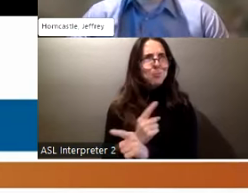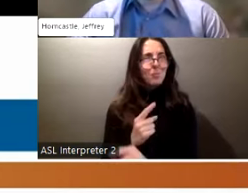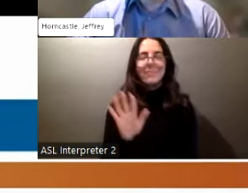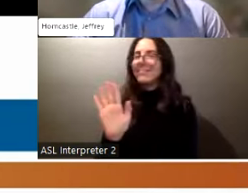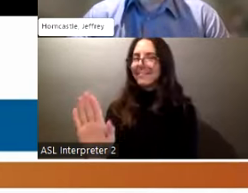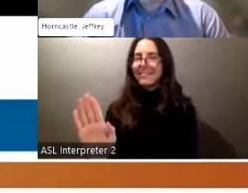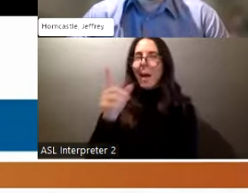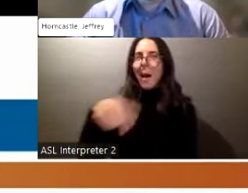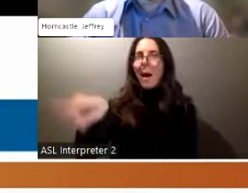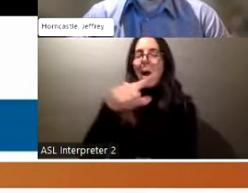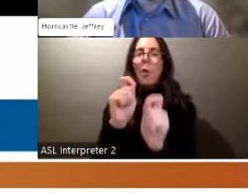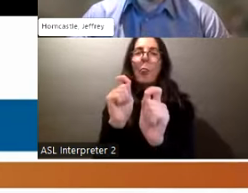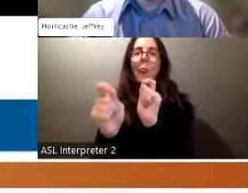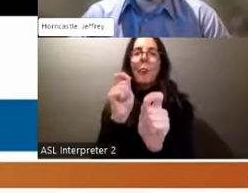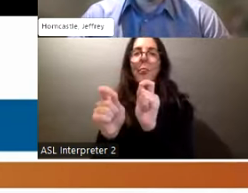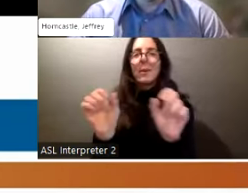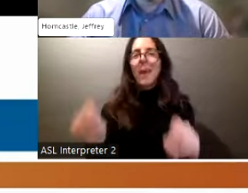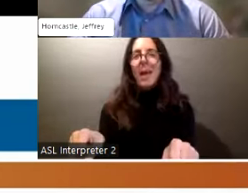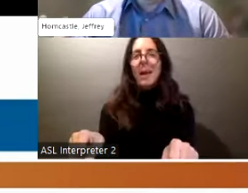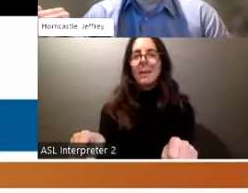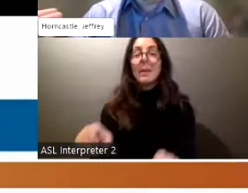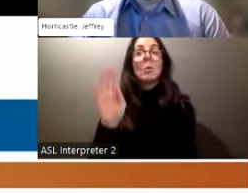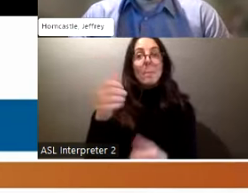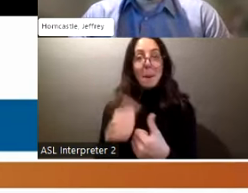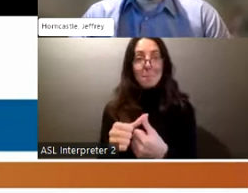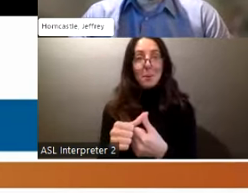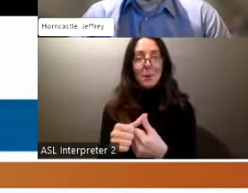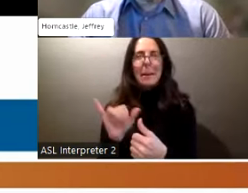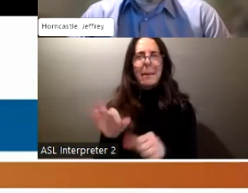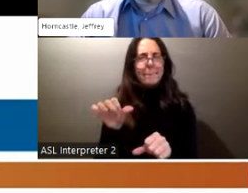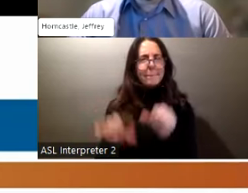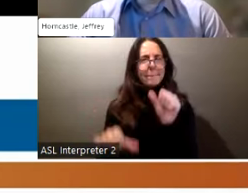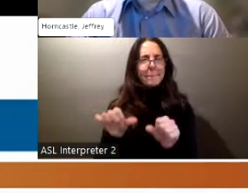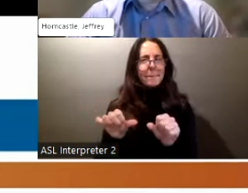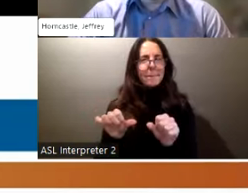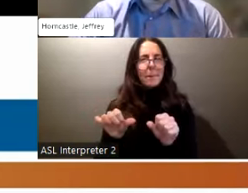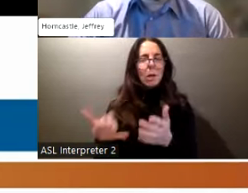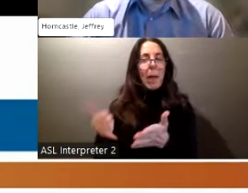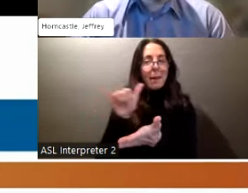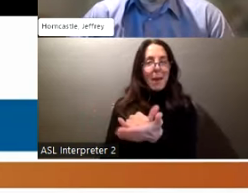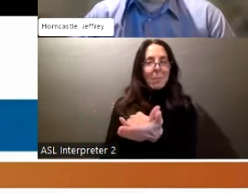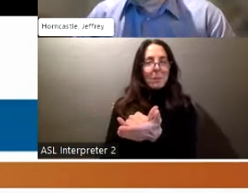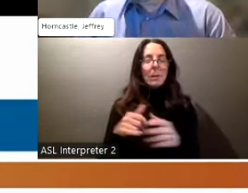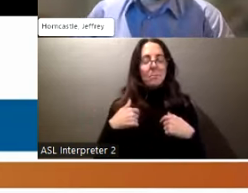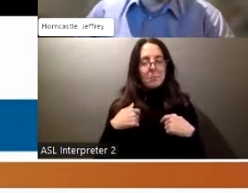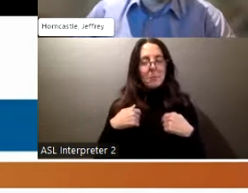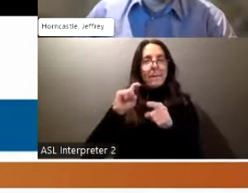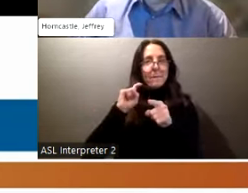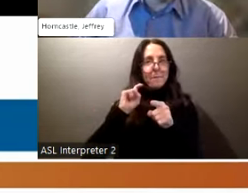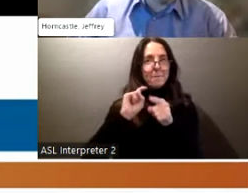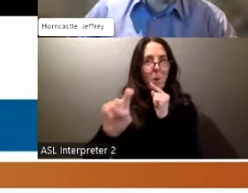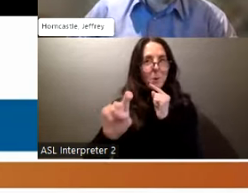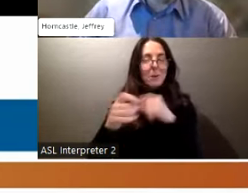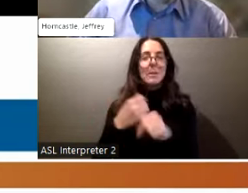the number you're seeing on your call display. Always make the outgoing call, no matter what the person claims to be offering on the other